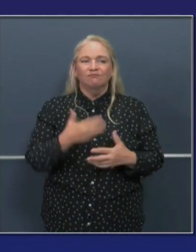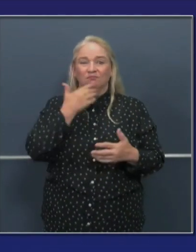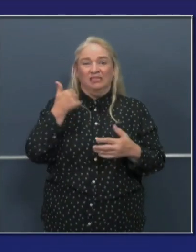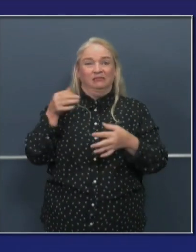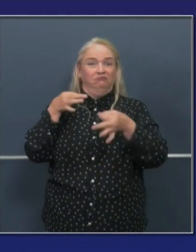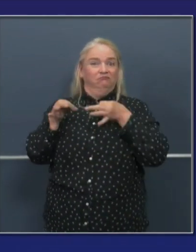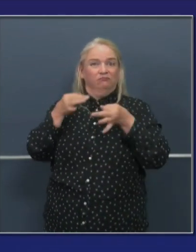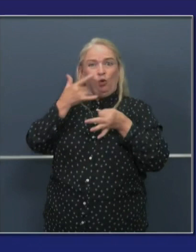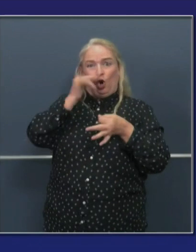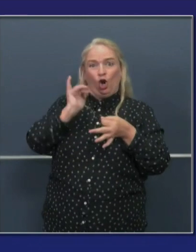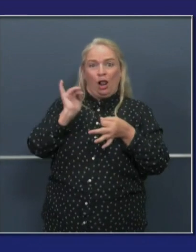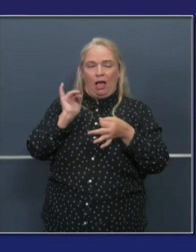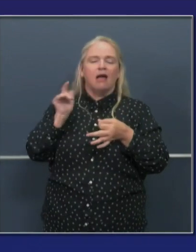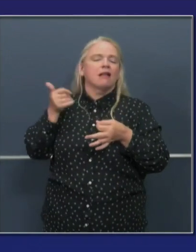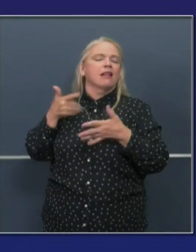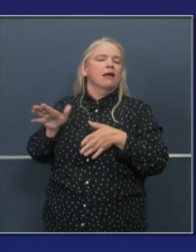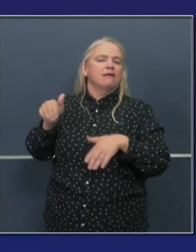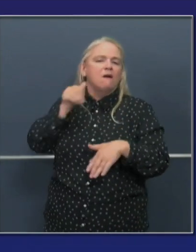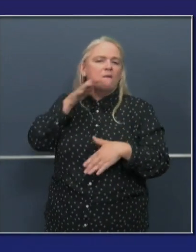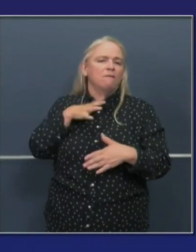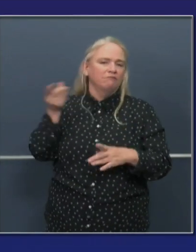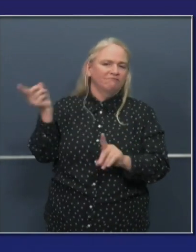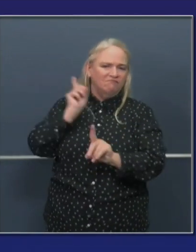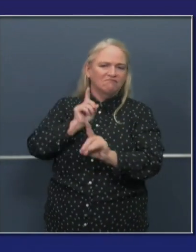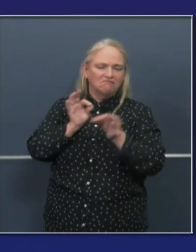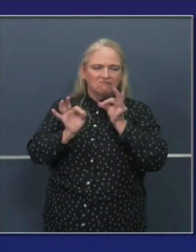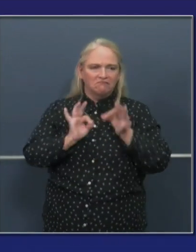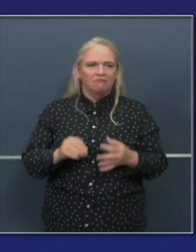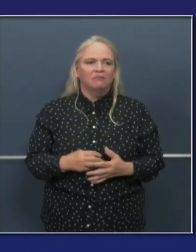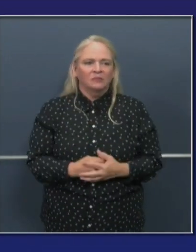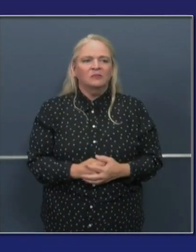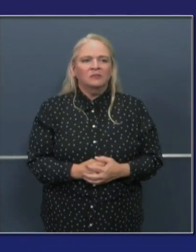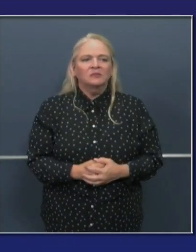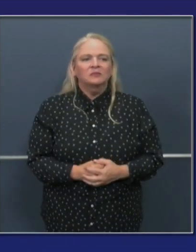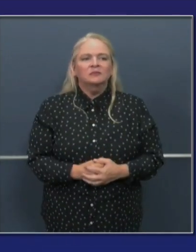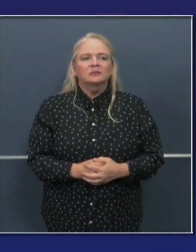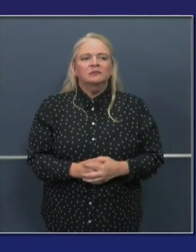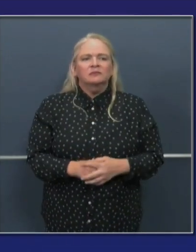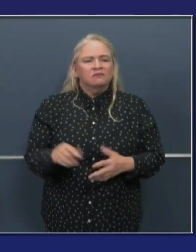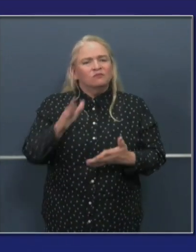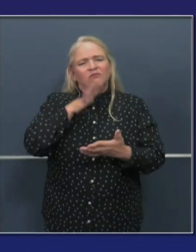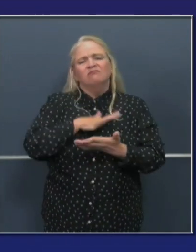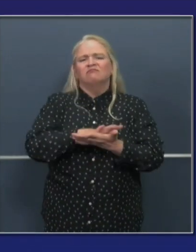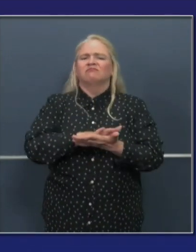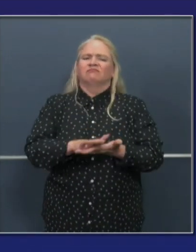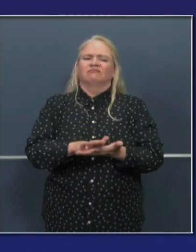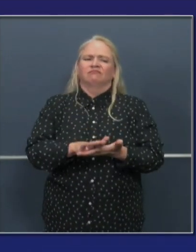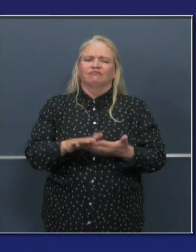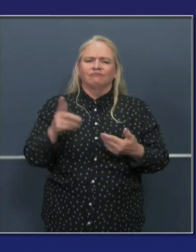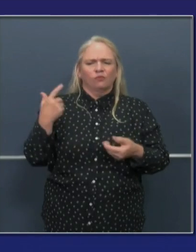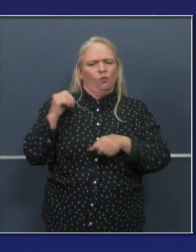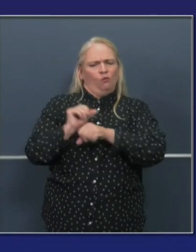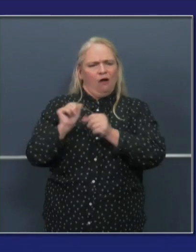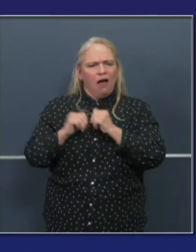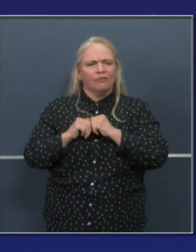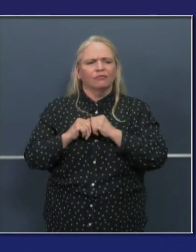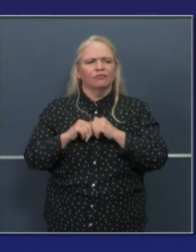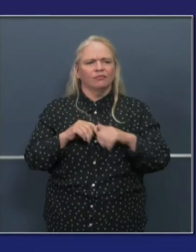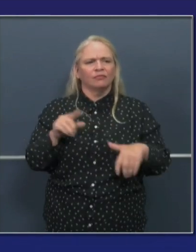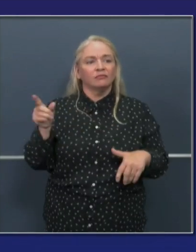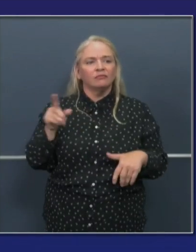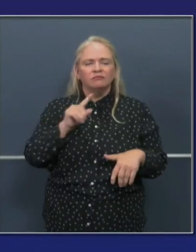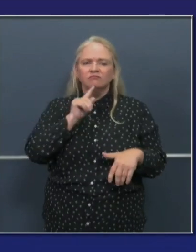head of that system, Carmela Coyle, who's here. And I'm very grateful, again, for her partnership, her seriousness of